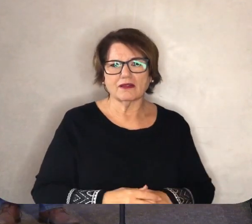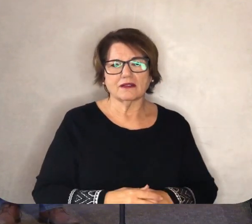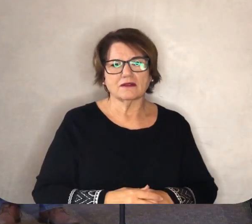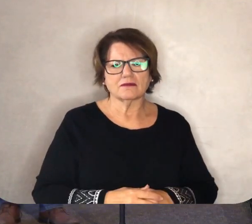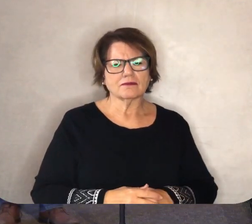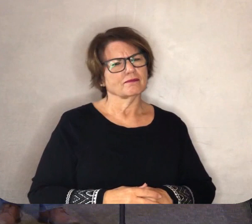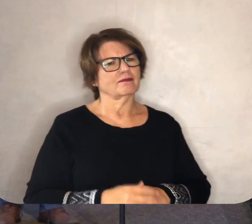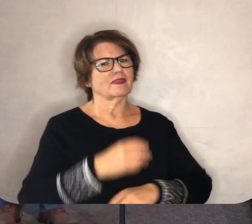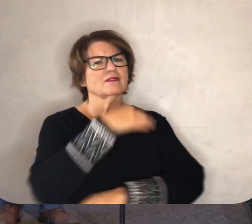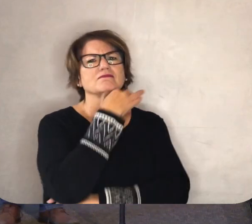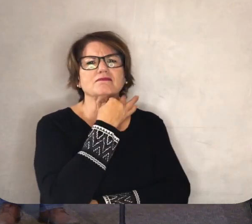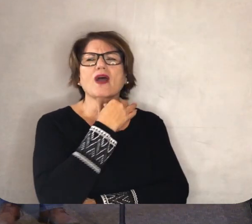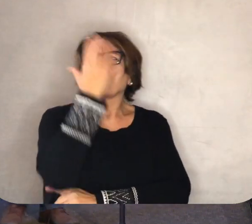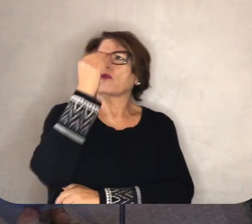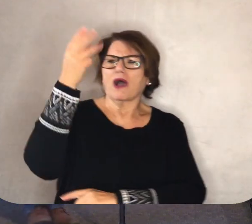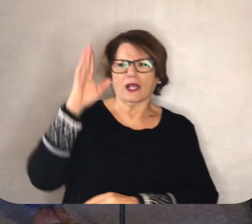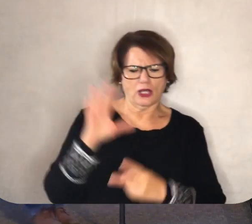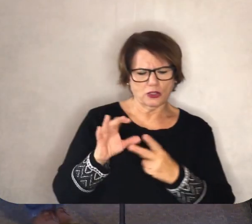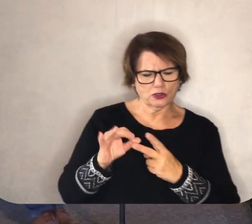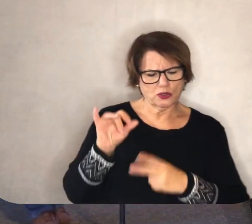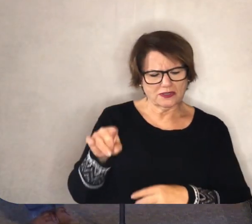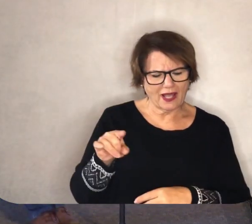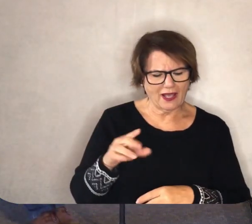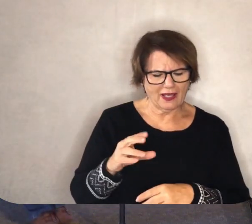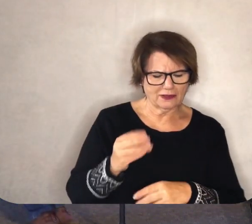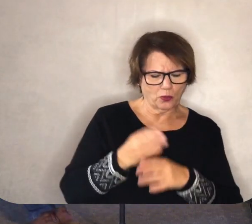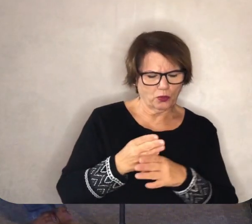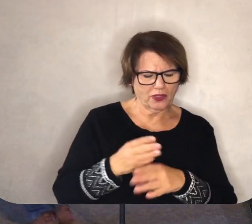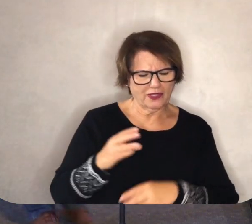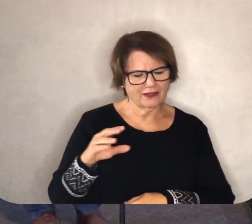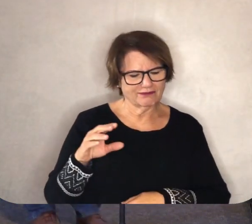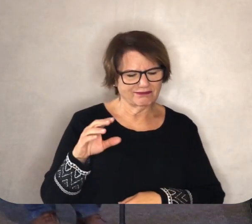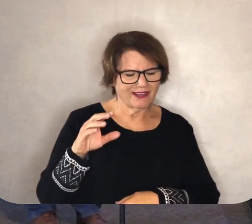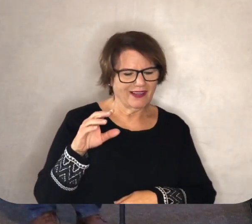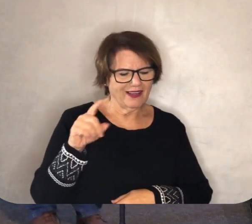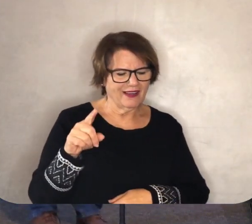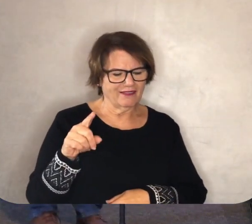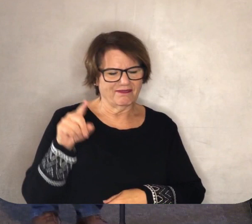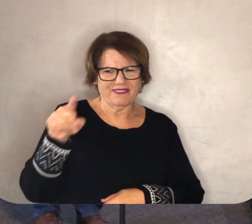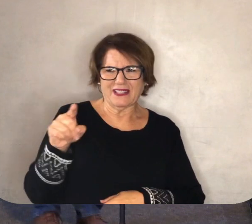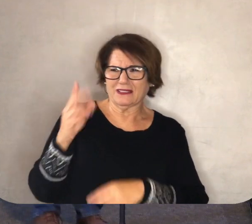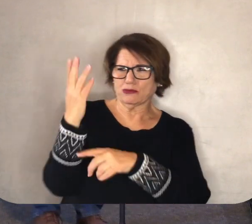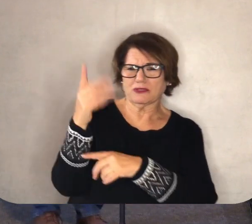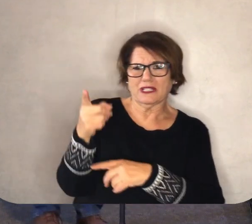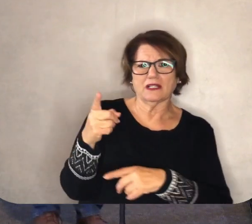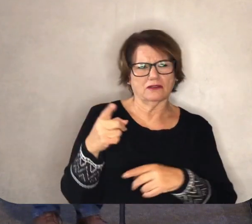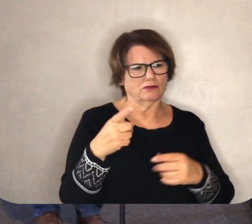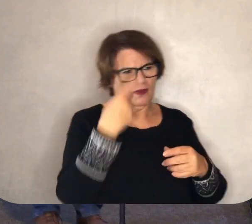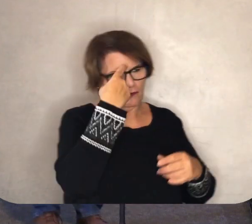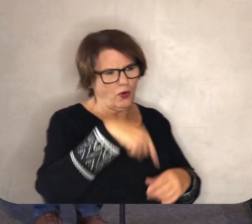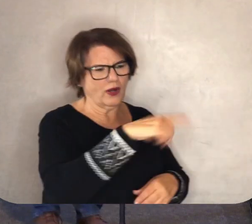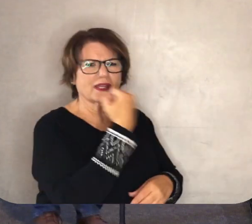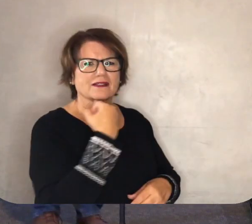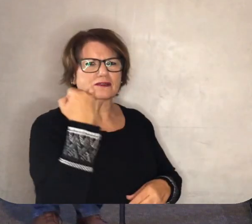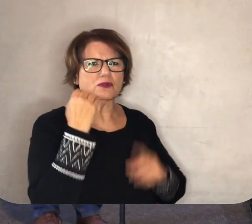So why does God choose acacia as the wood for his ark, the sign of his presence with the people of Israel? Why does